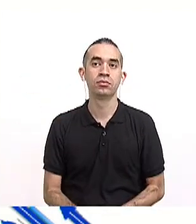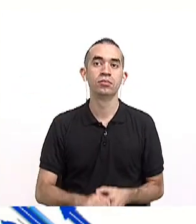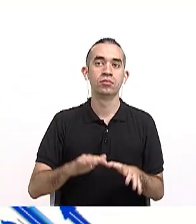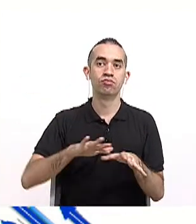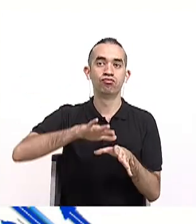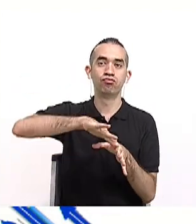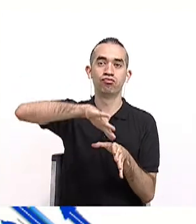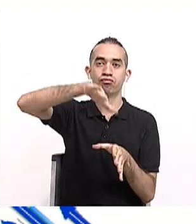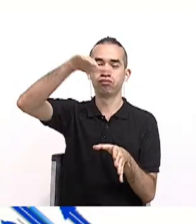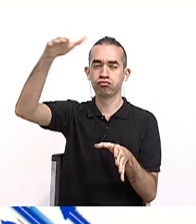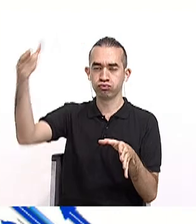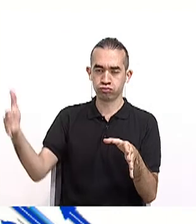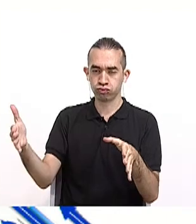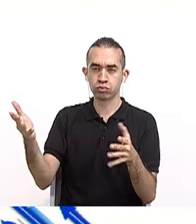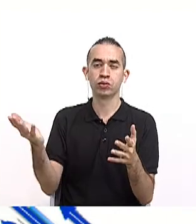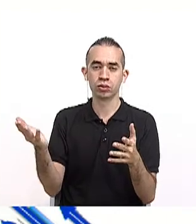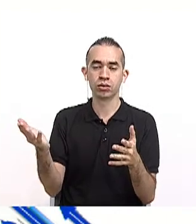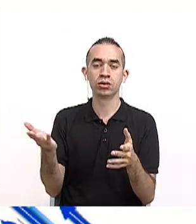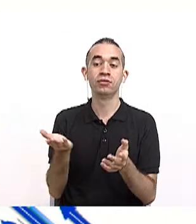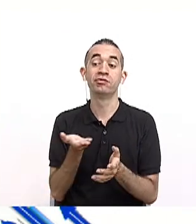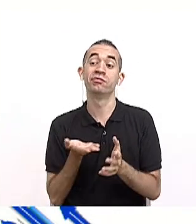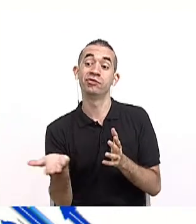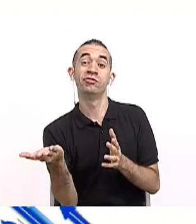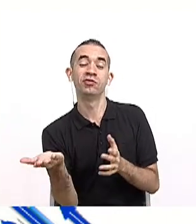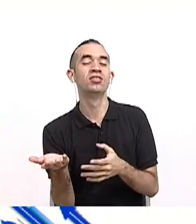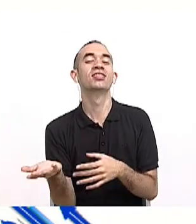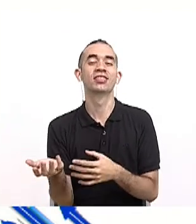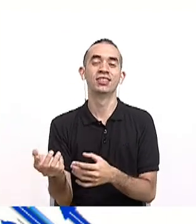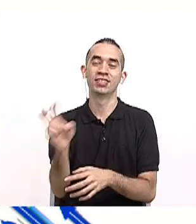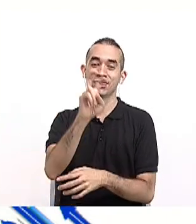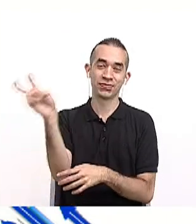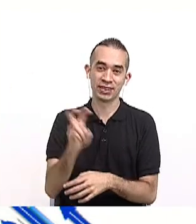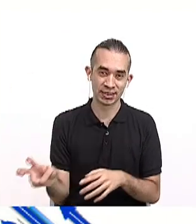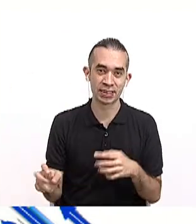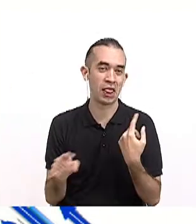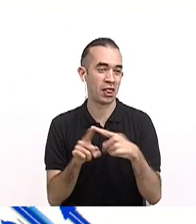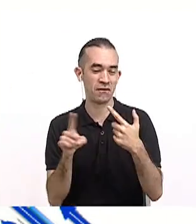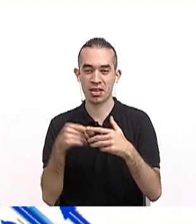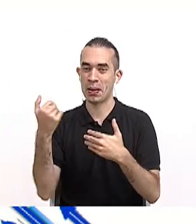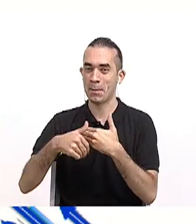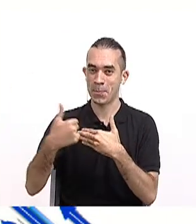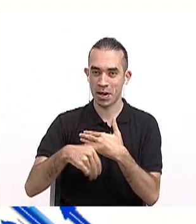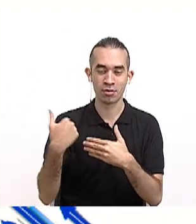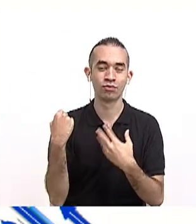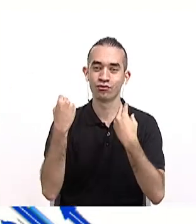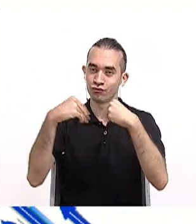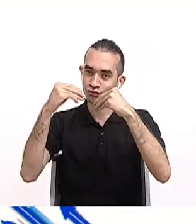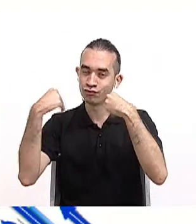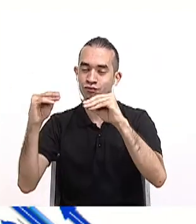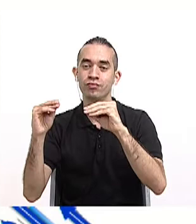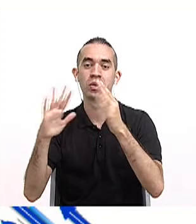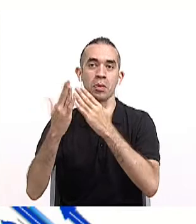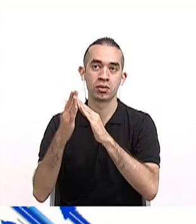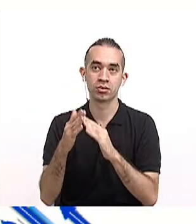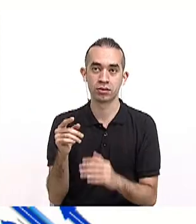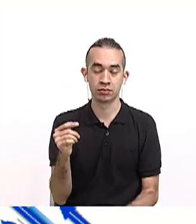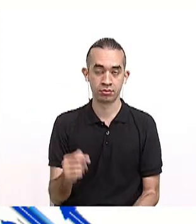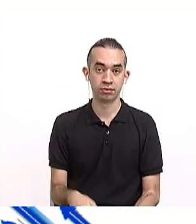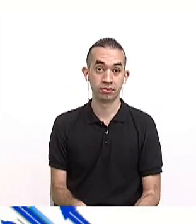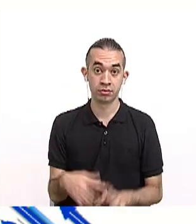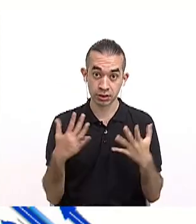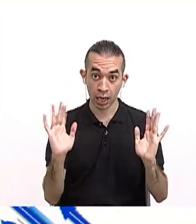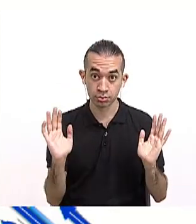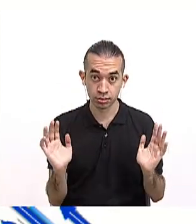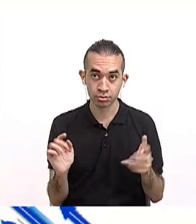to make and sell pizzas and fresh baked goods for each community. So you have the 3 sentences